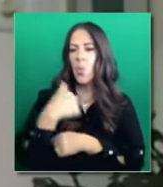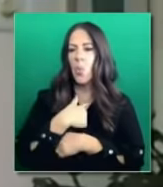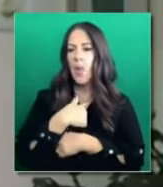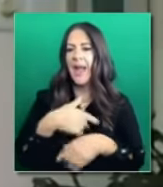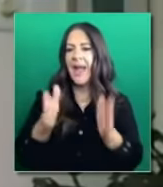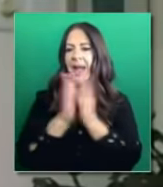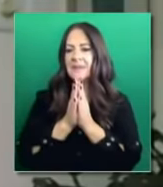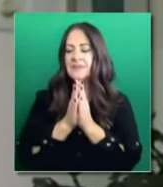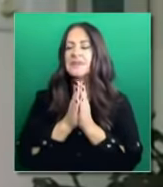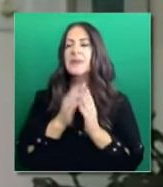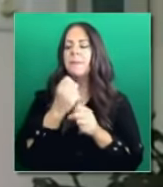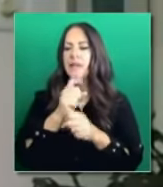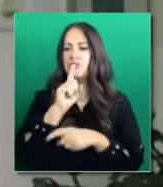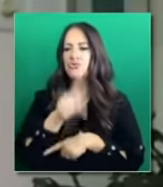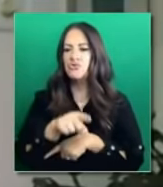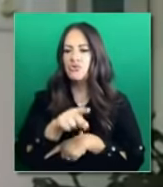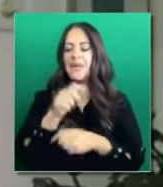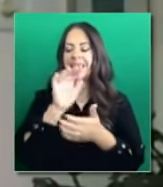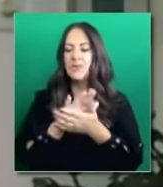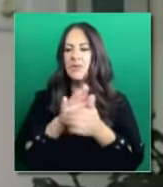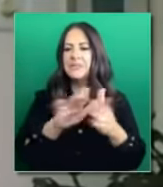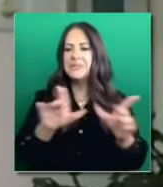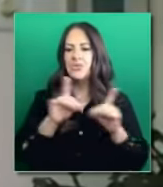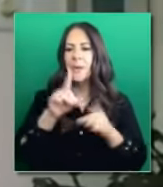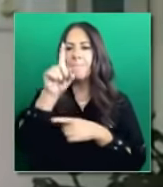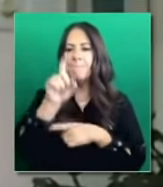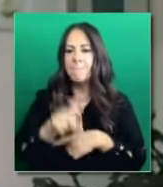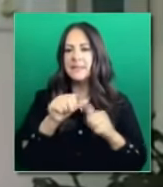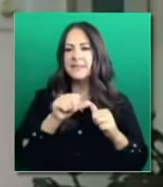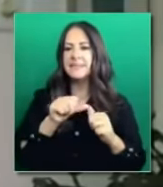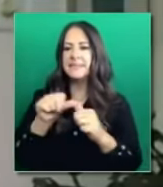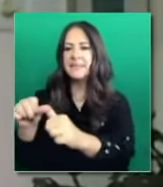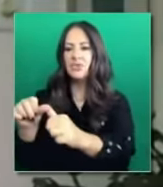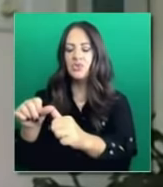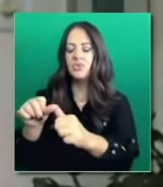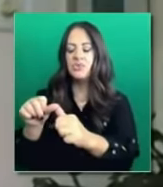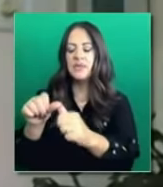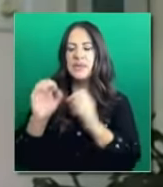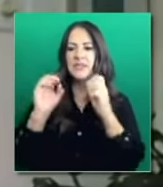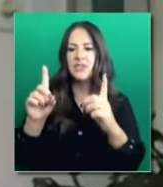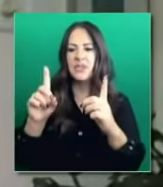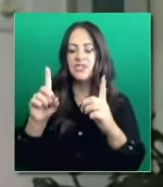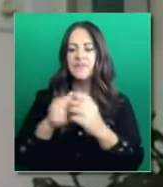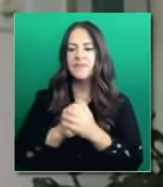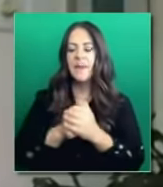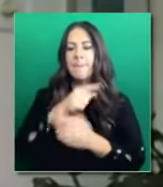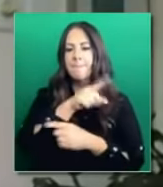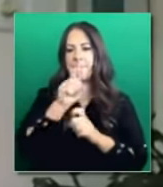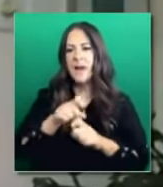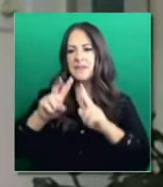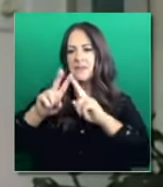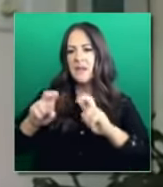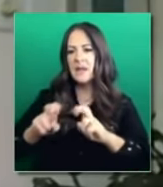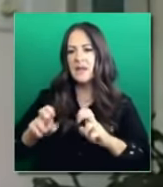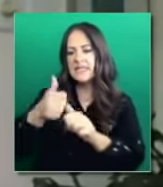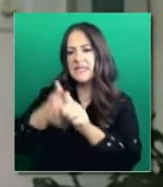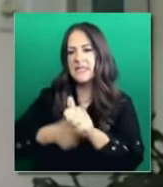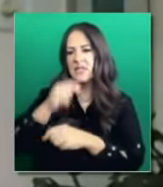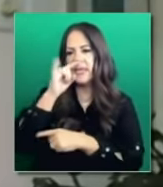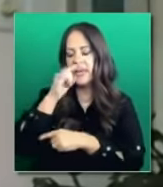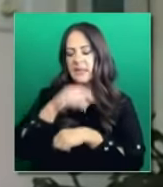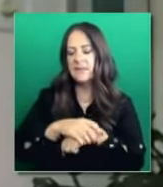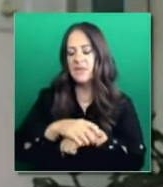instruction plan and for districts to use already approved diagnostic and formative assessments to figure out where students